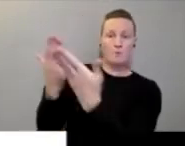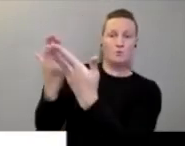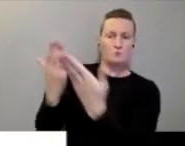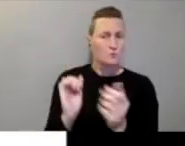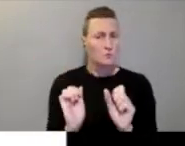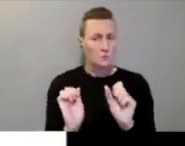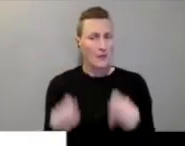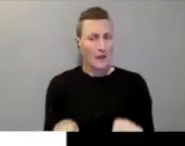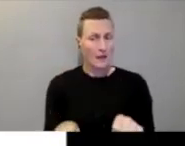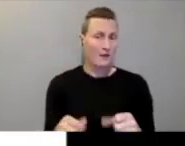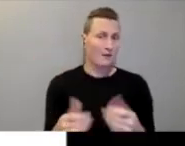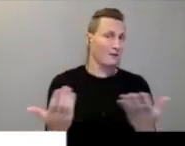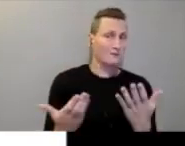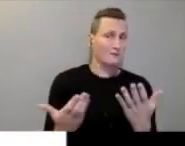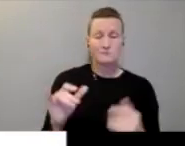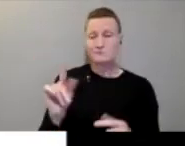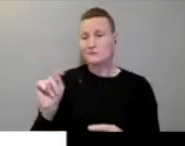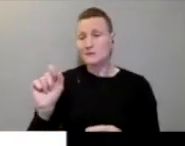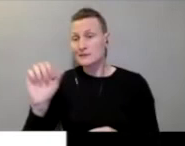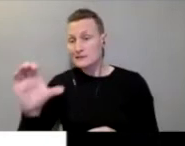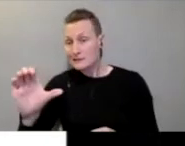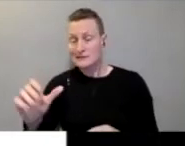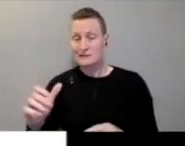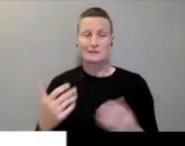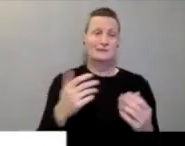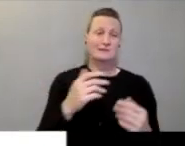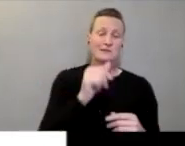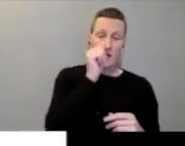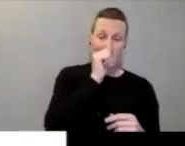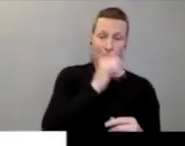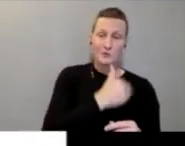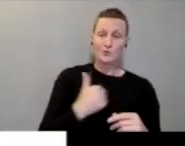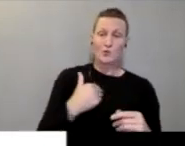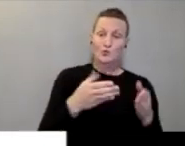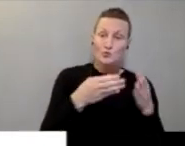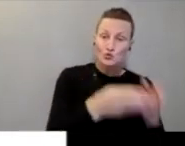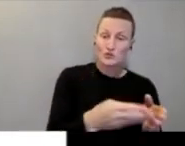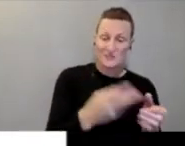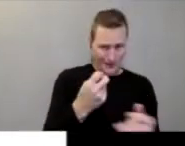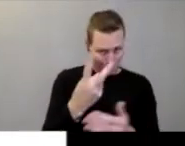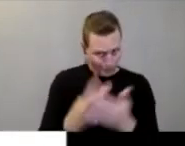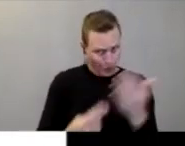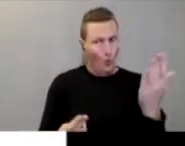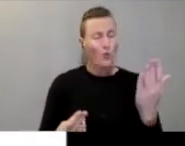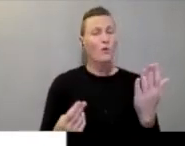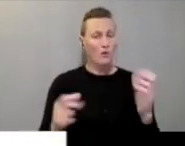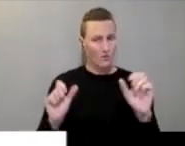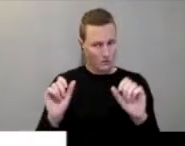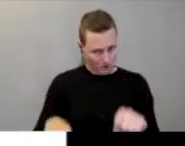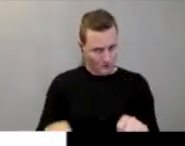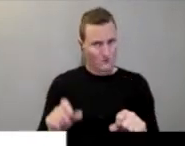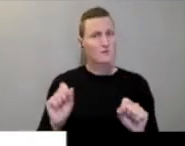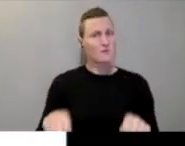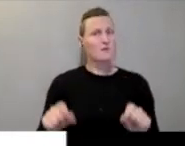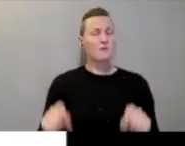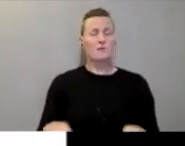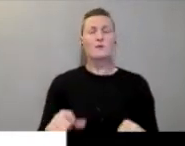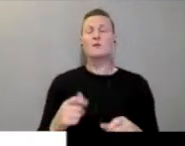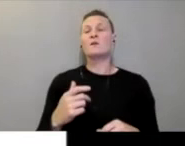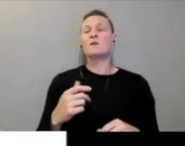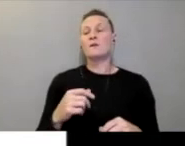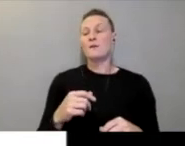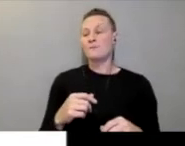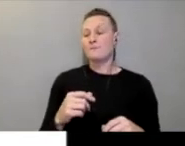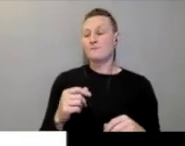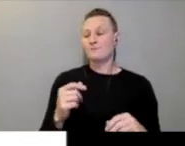Arts Council Animating Toronto Streets grant. And I think I saw something as well about a project that is made up